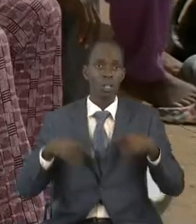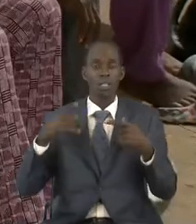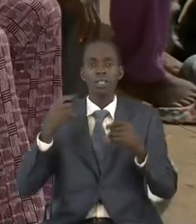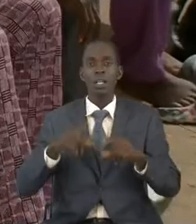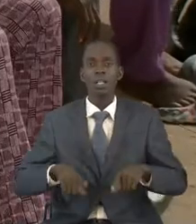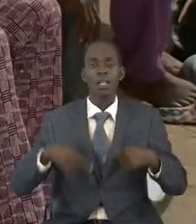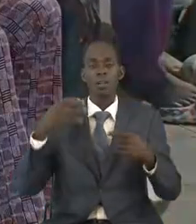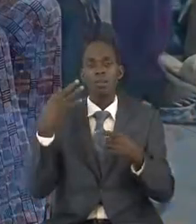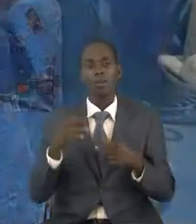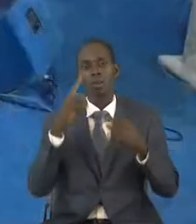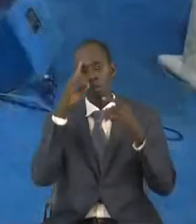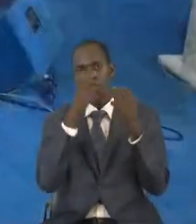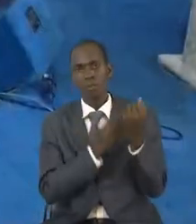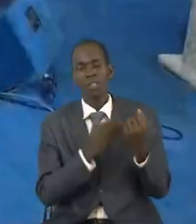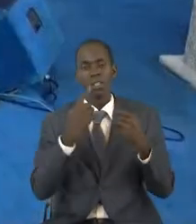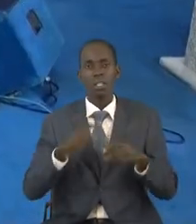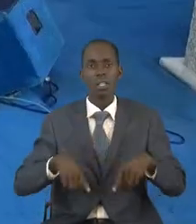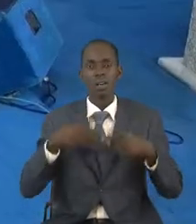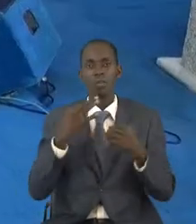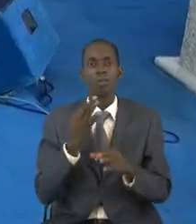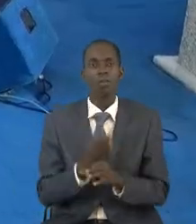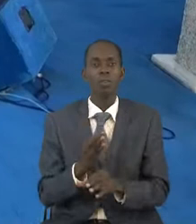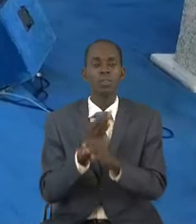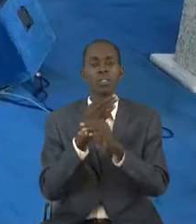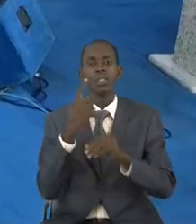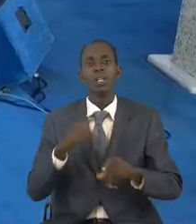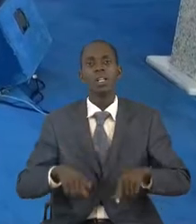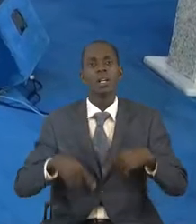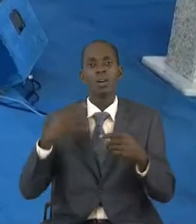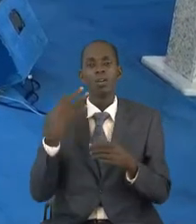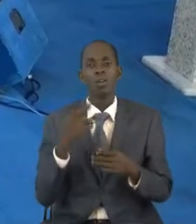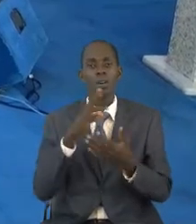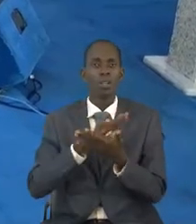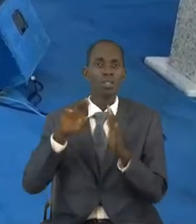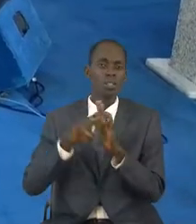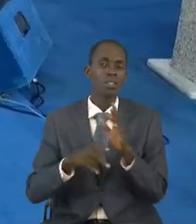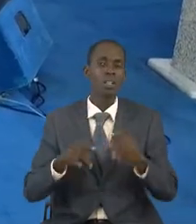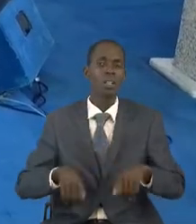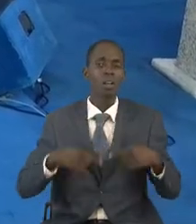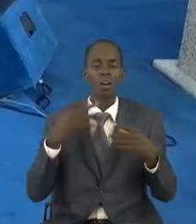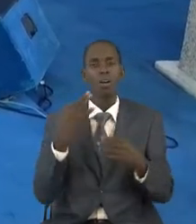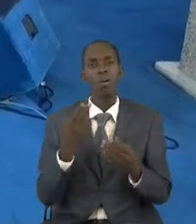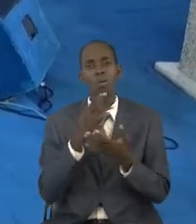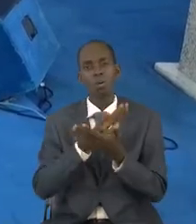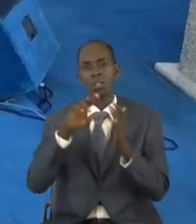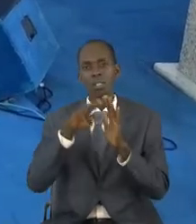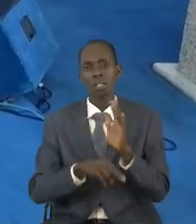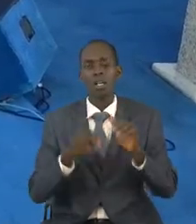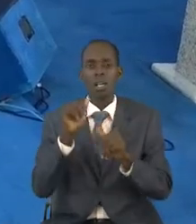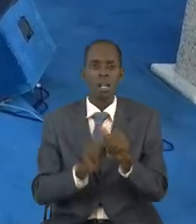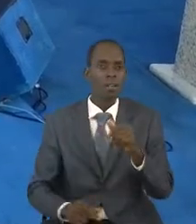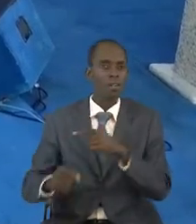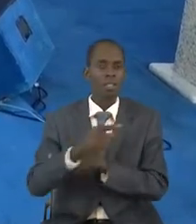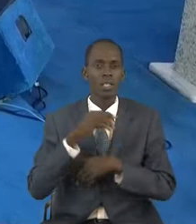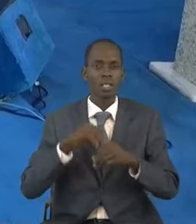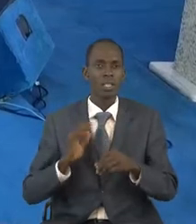faith, the life of faithfulness, the life of righteousness, the life of holiness, every day in our